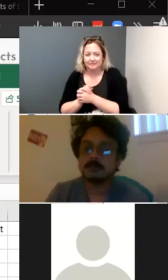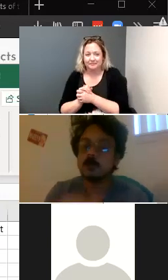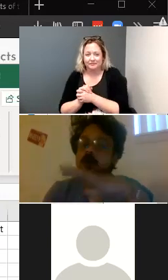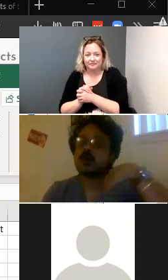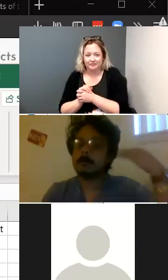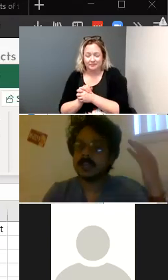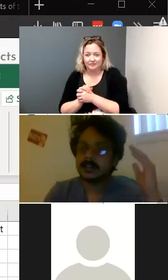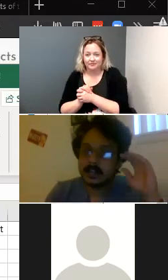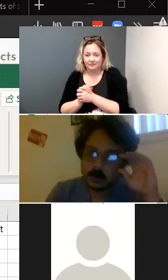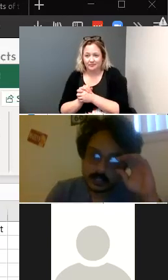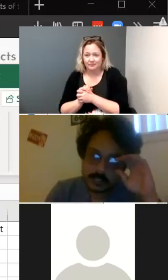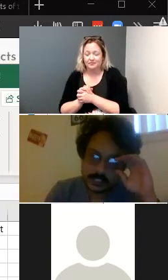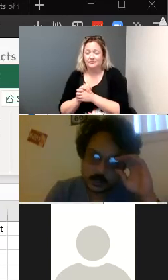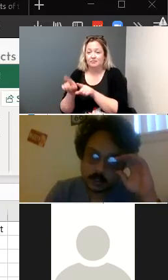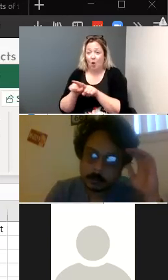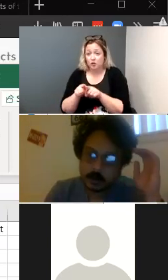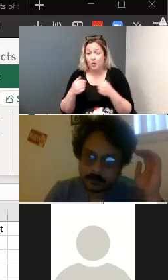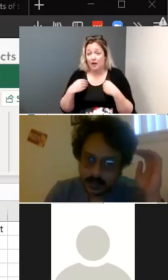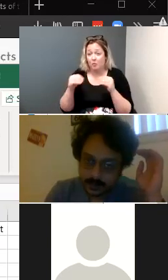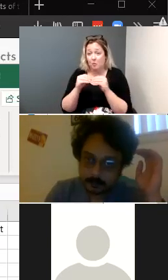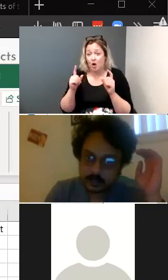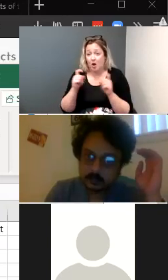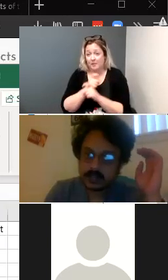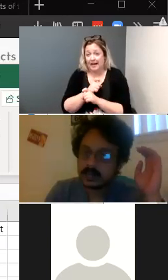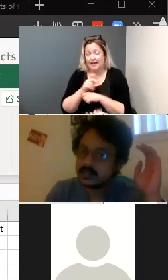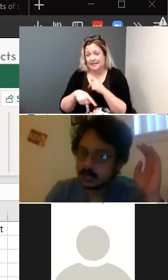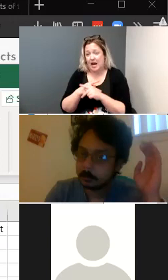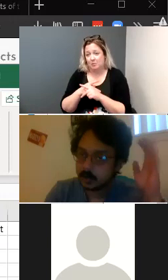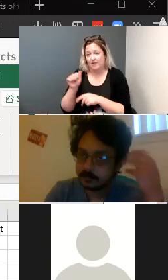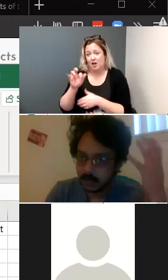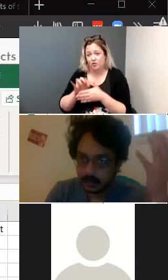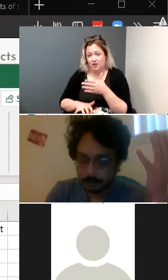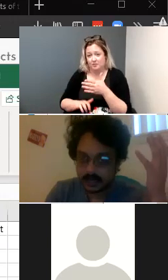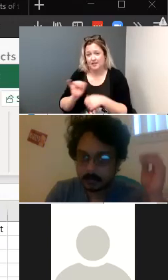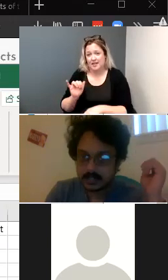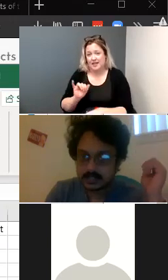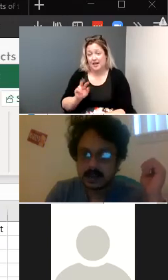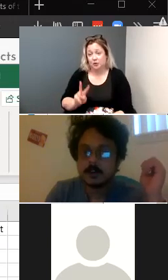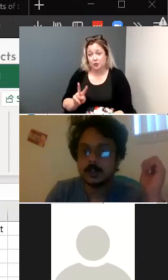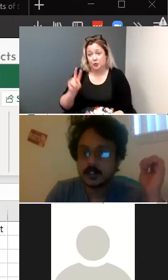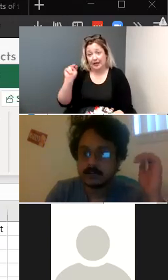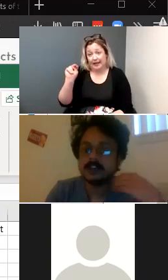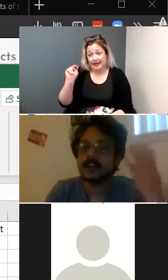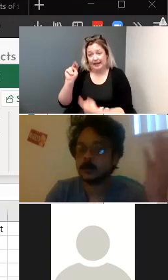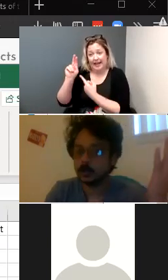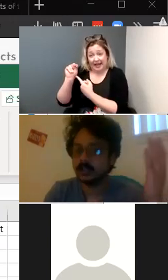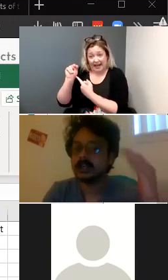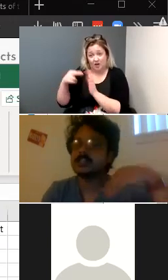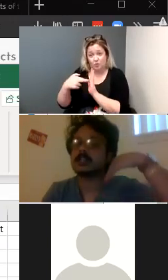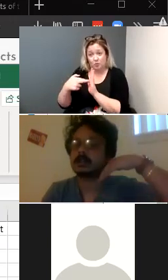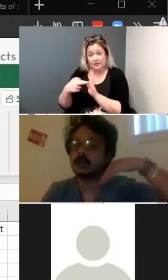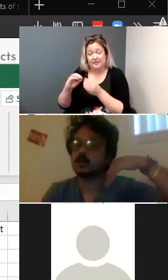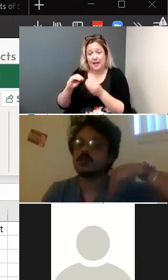also have more complicated algorithms such as 2 to the power of n, where n is the number of elements, and we also have n